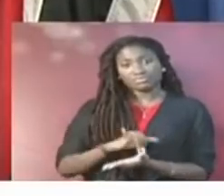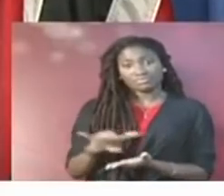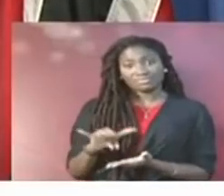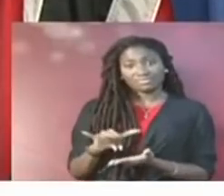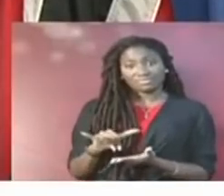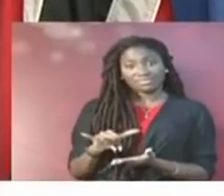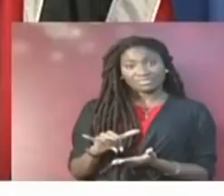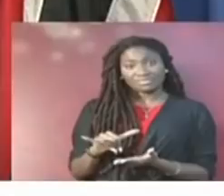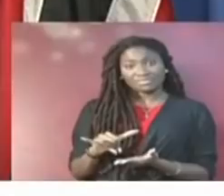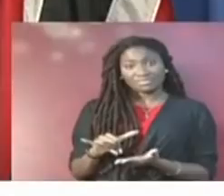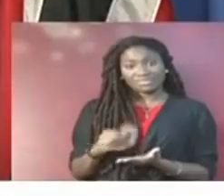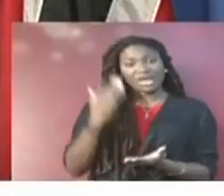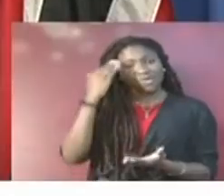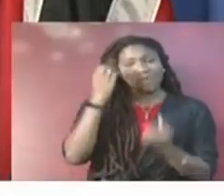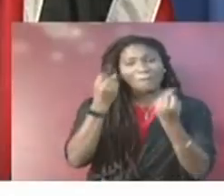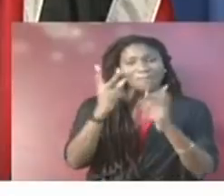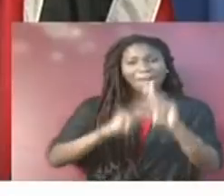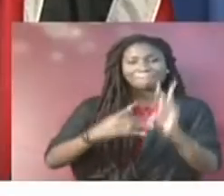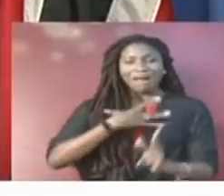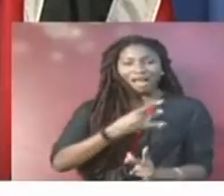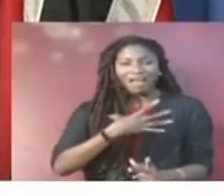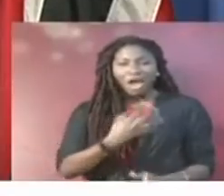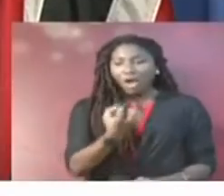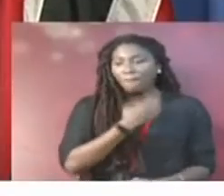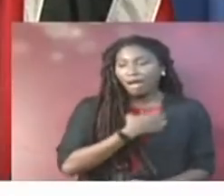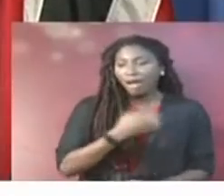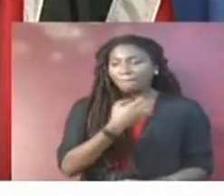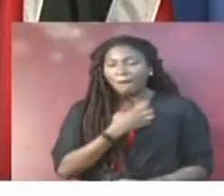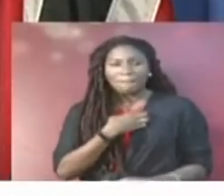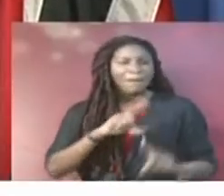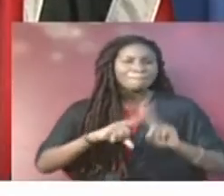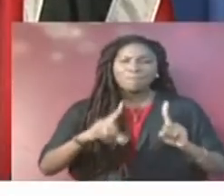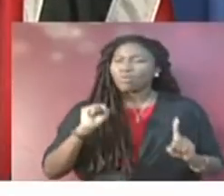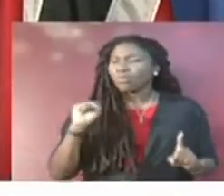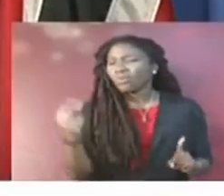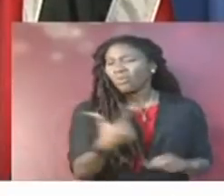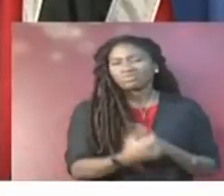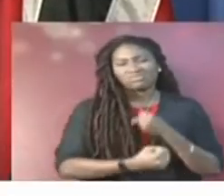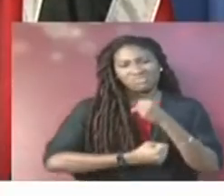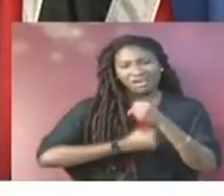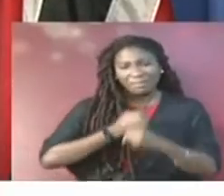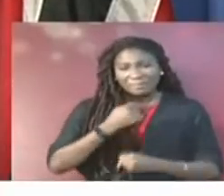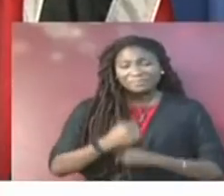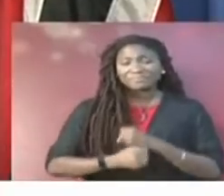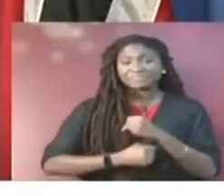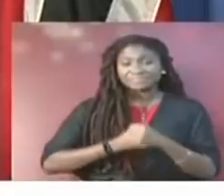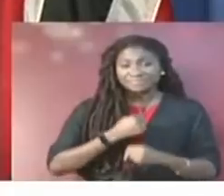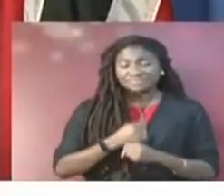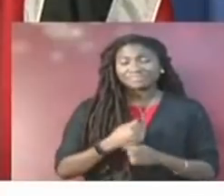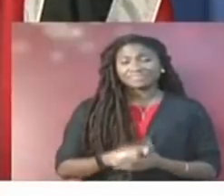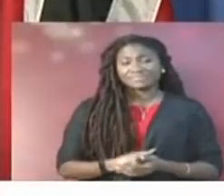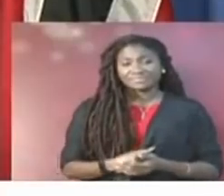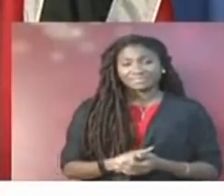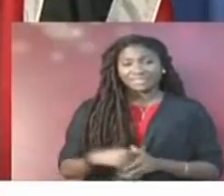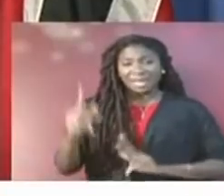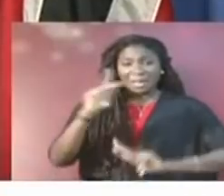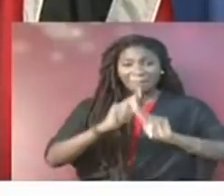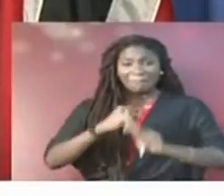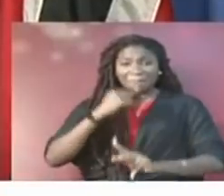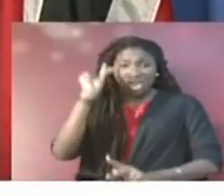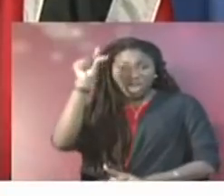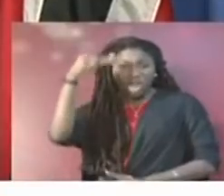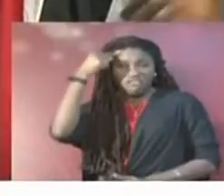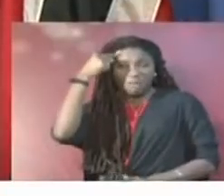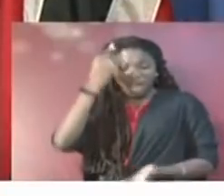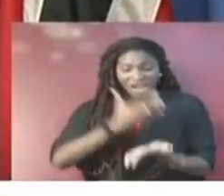soapbox, because these are the realities. And to say that the government has thrown the population out,